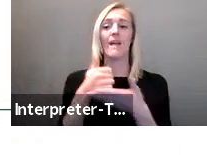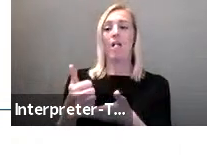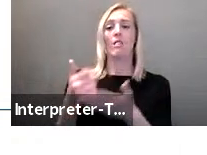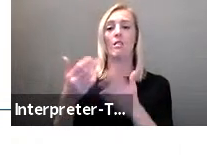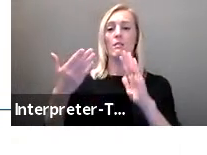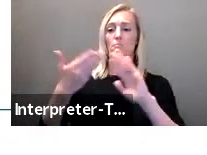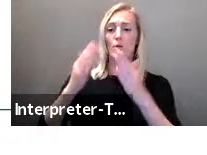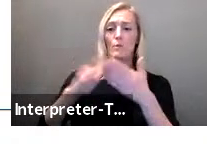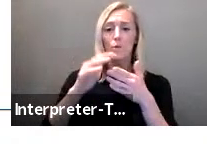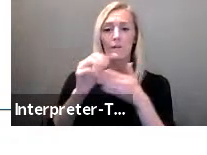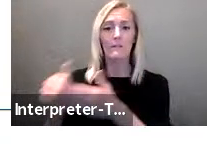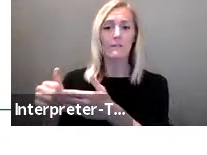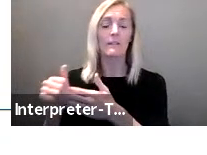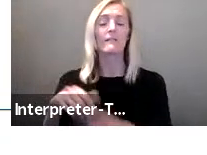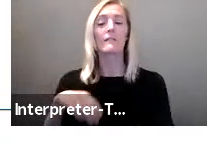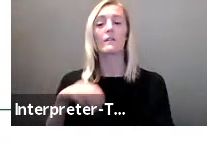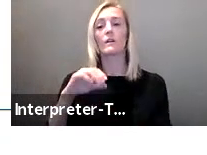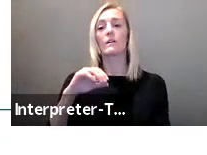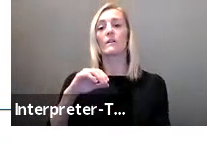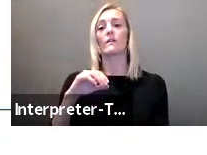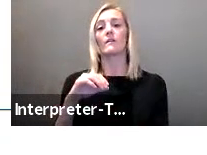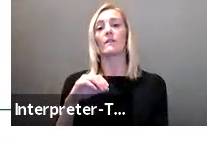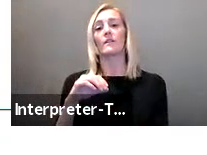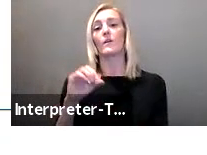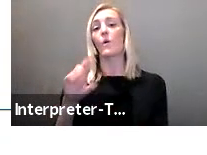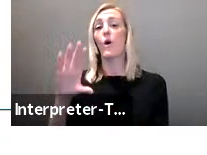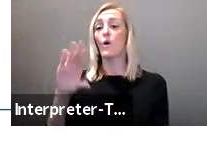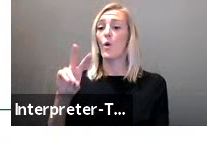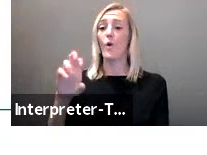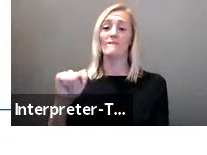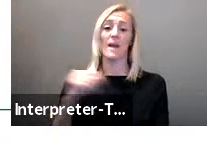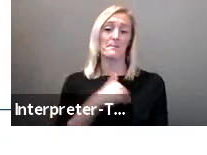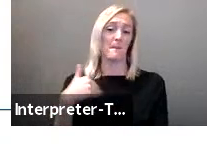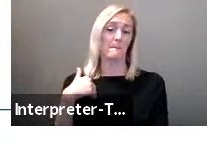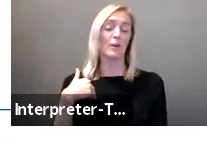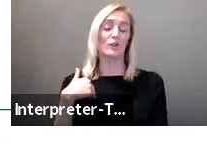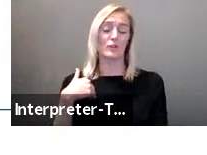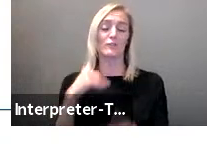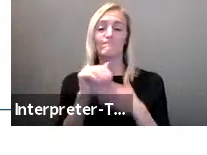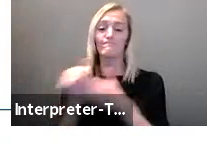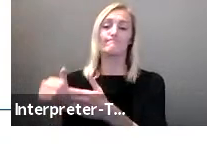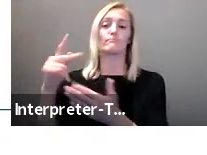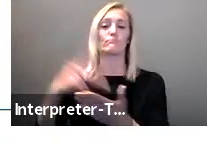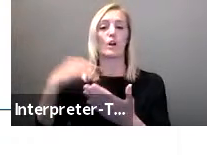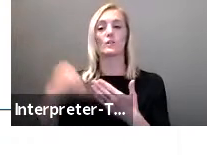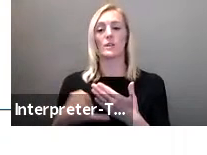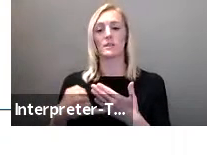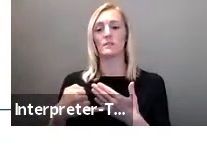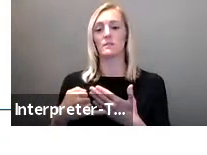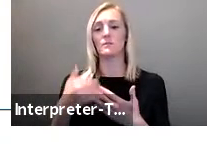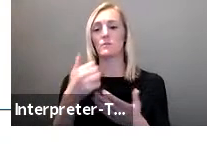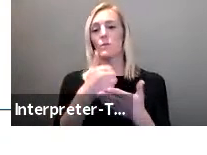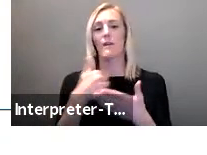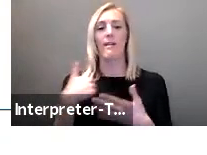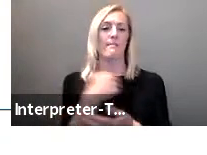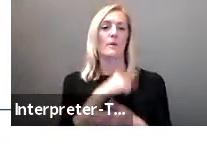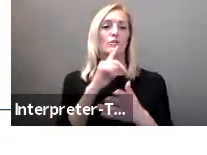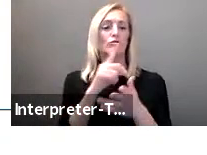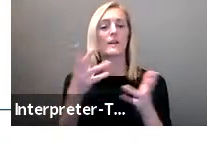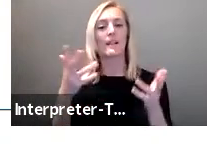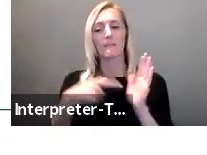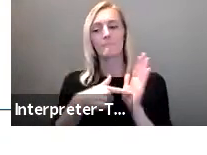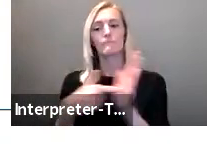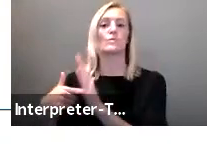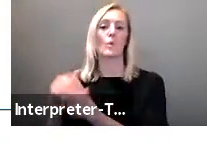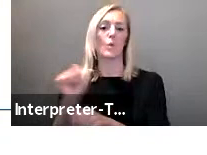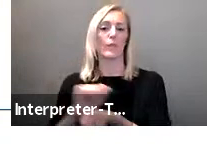community-driven or COVET member-driven projects that really would help us amplify some of the work that's